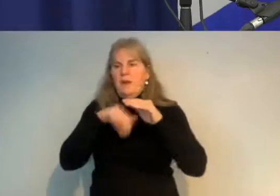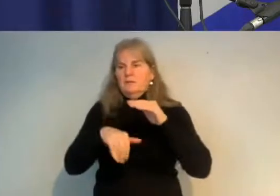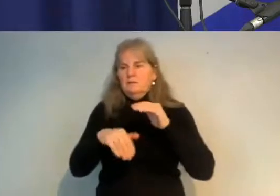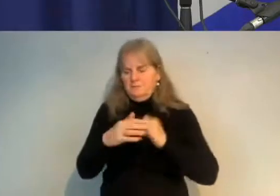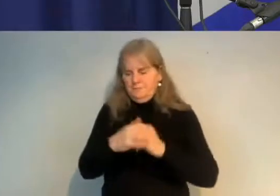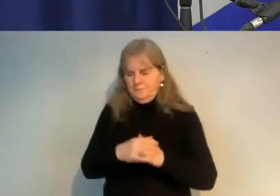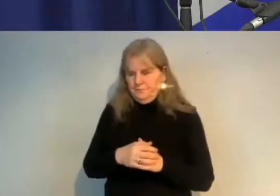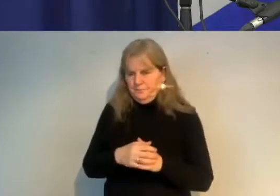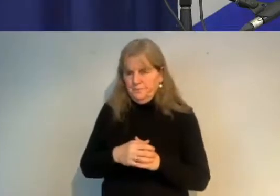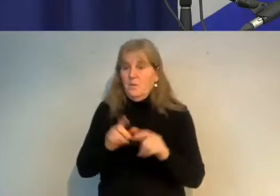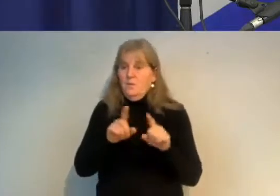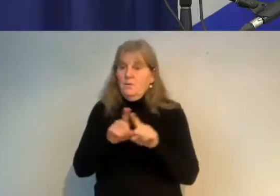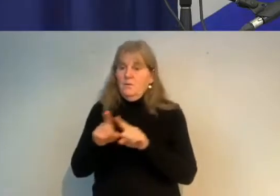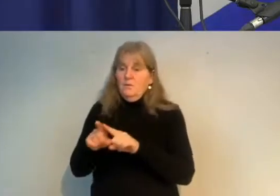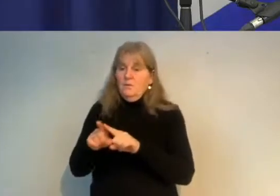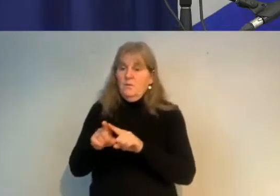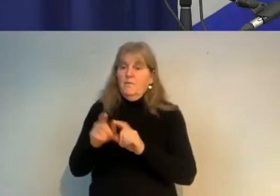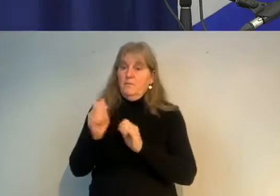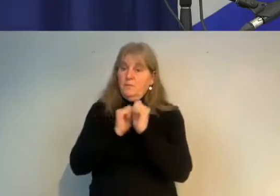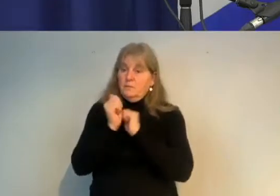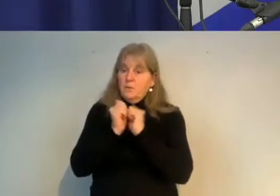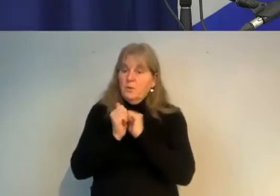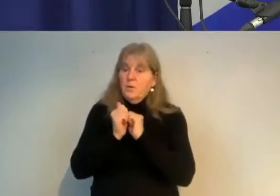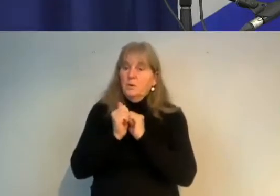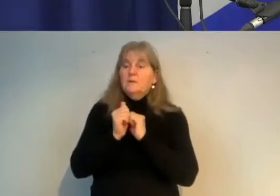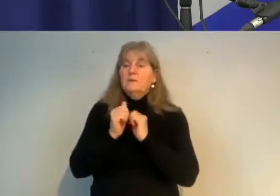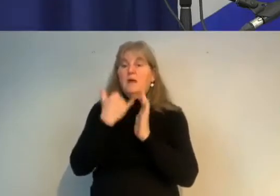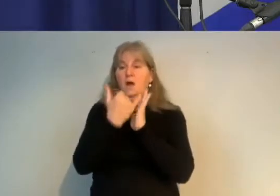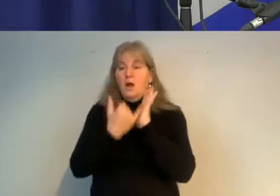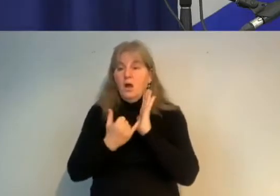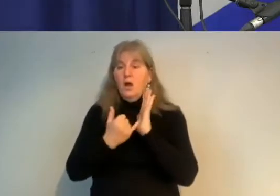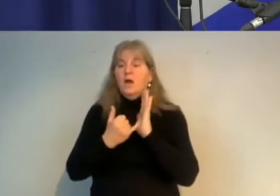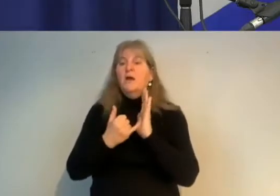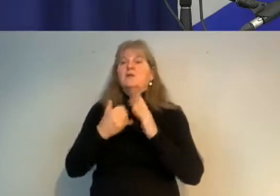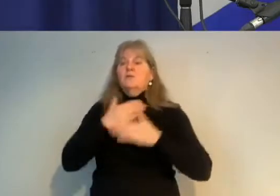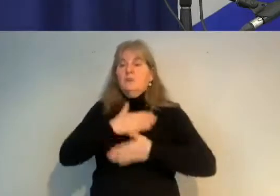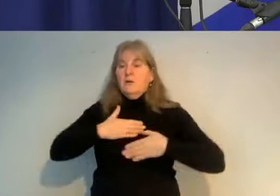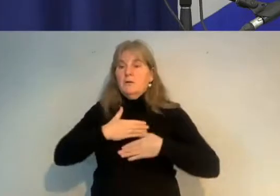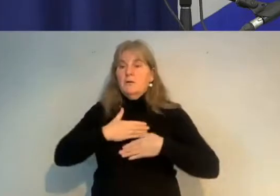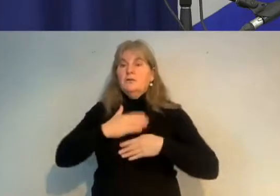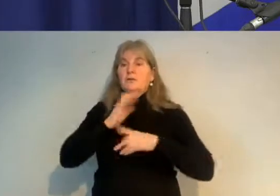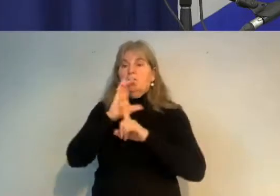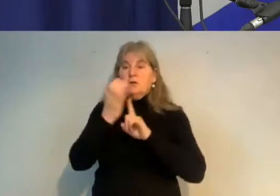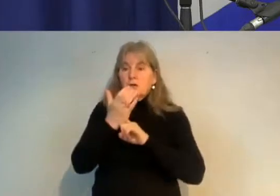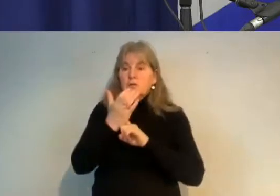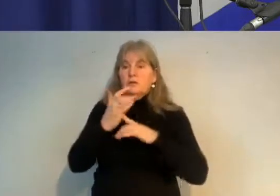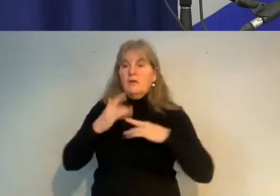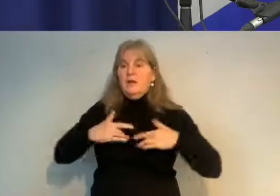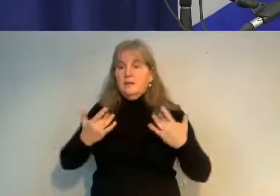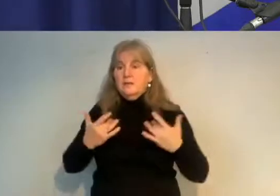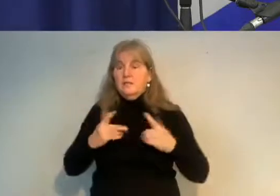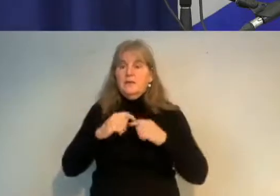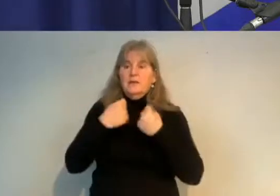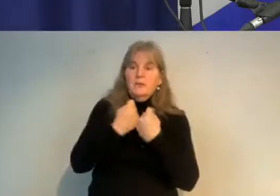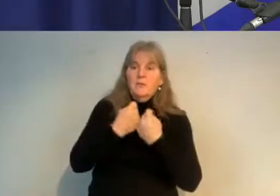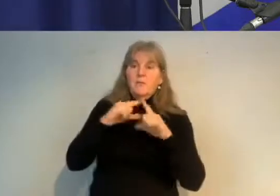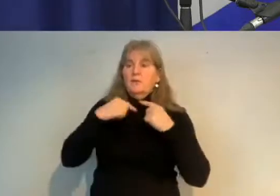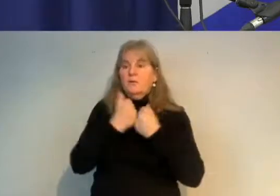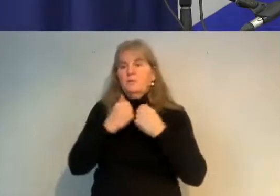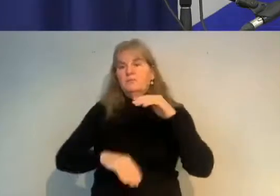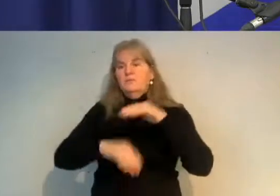addition, for sports, arts, and recreational activities, teams or groups may not be larger than